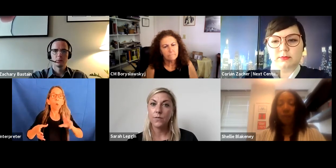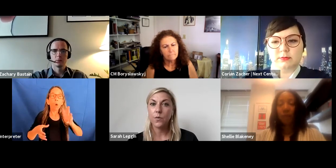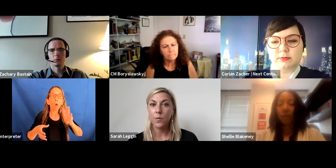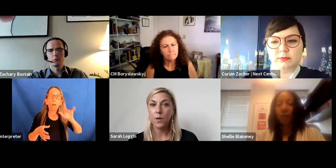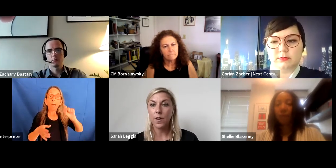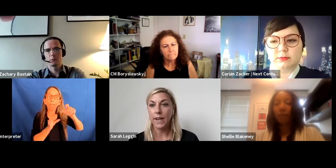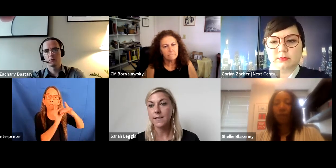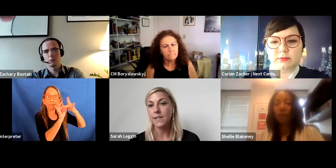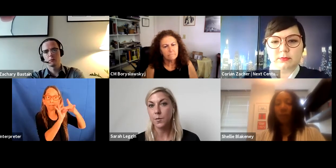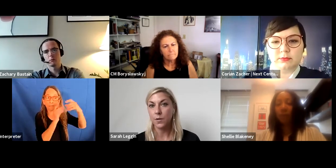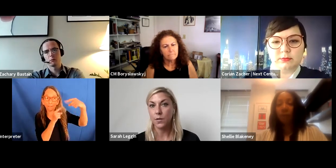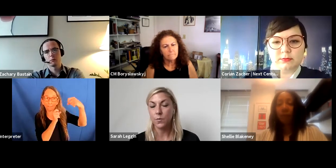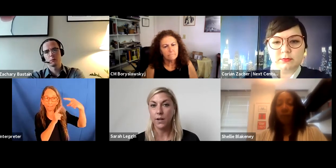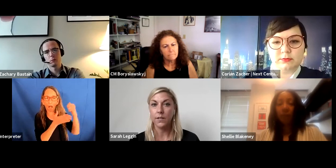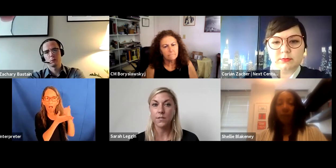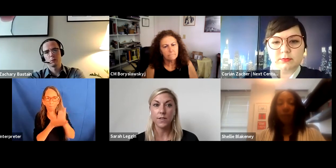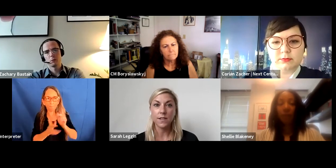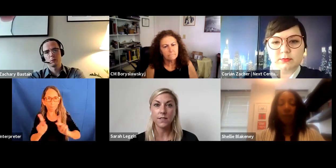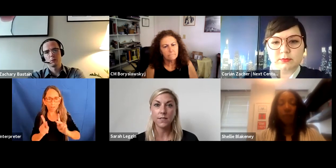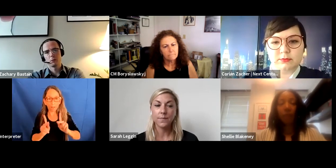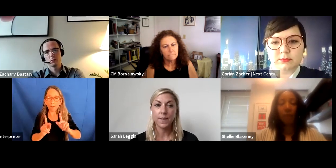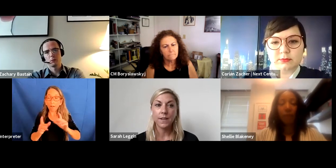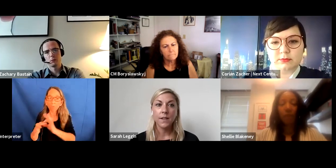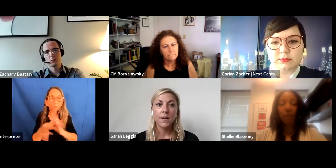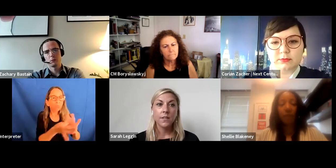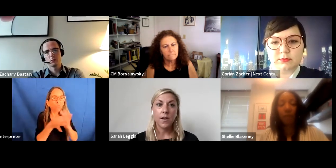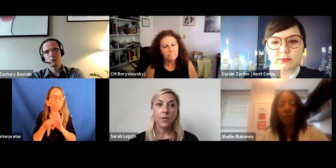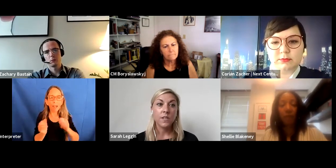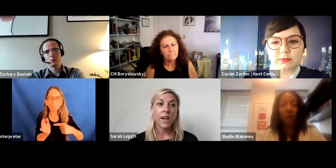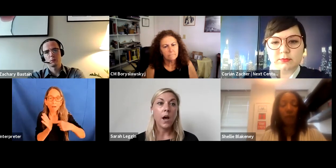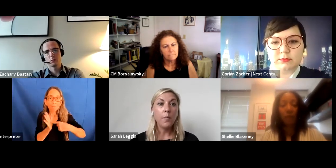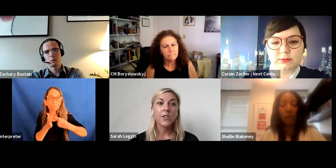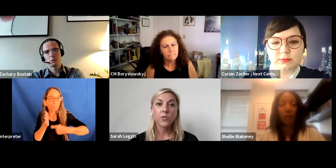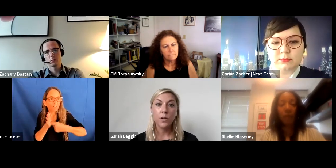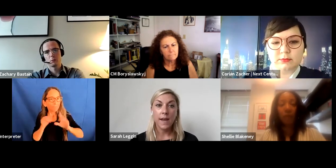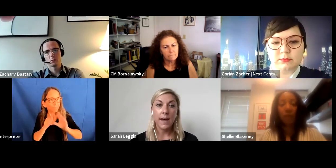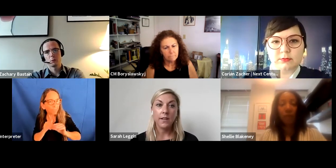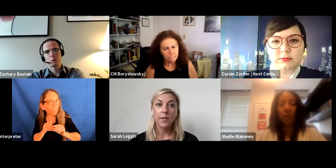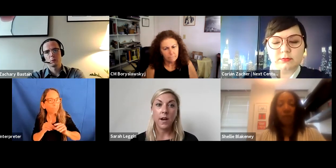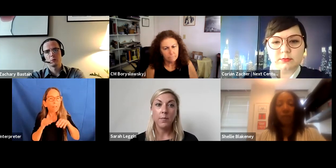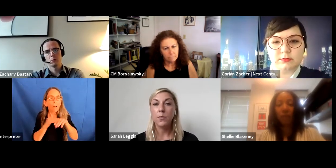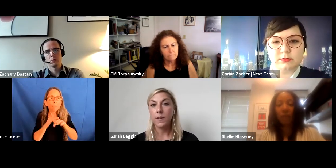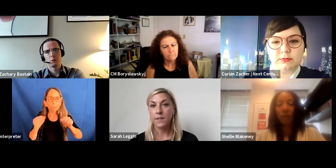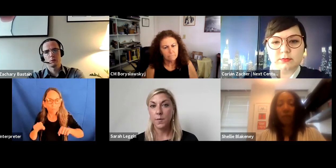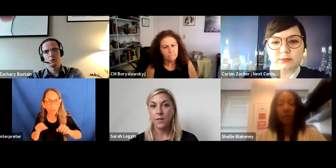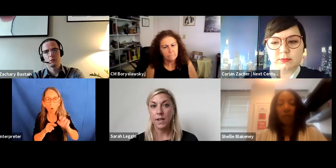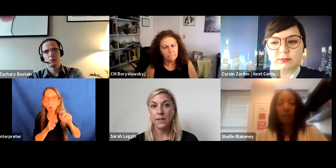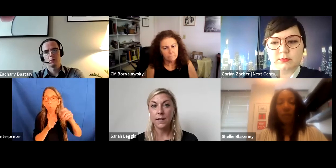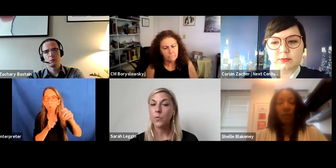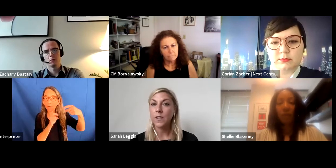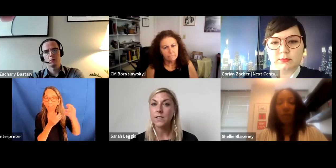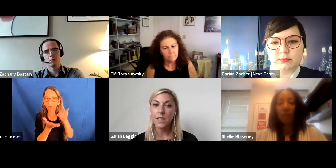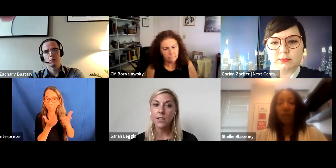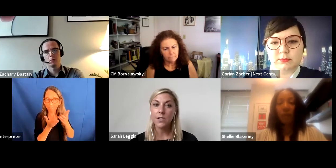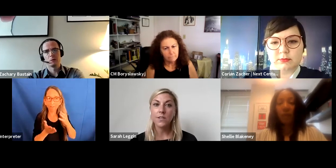to affordable and accessible wireless services. So to help make sure that people with disabilities,